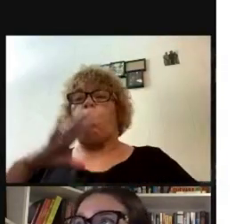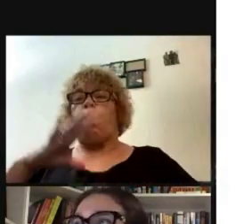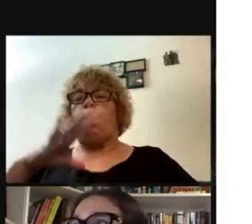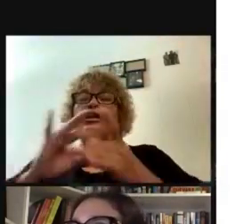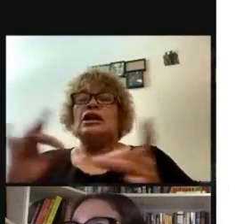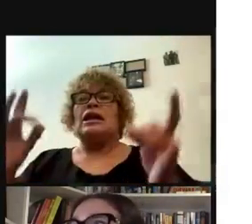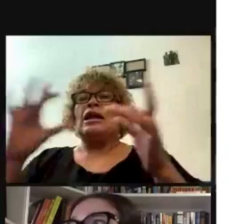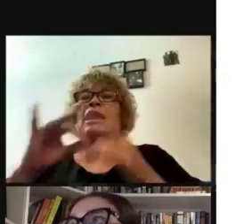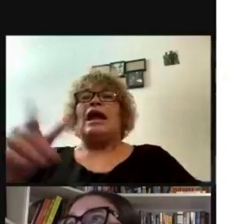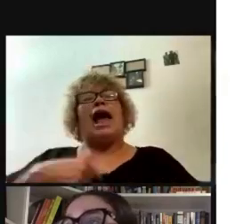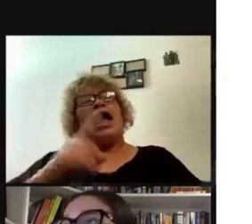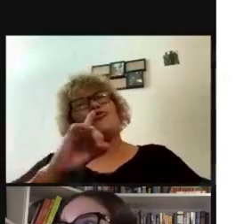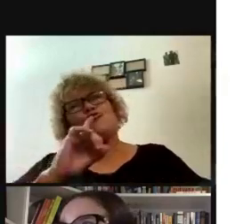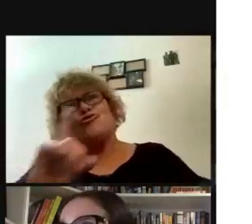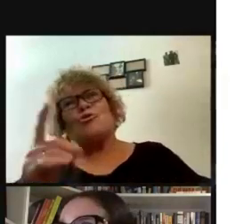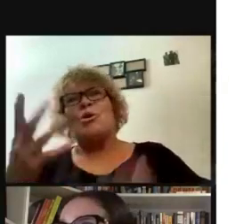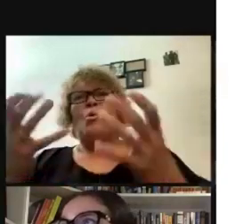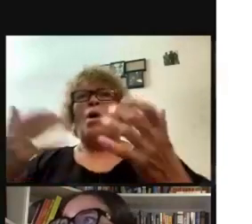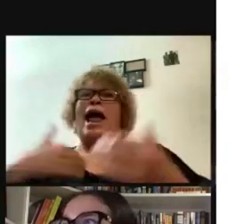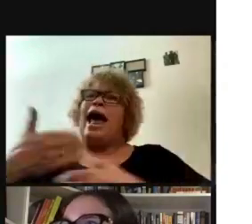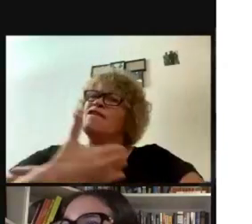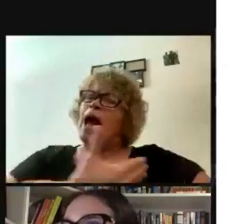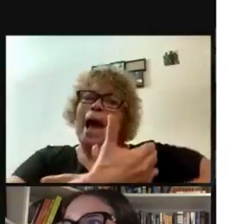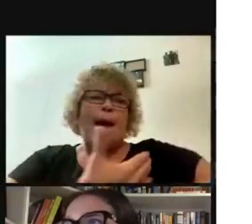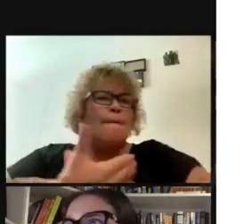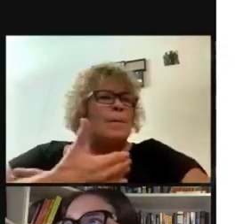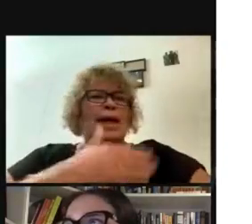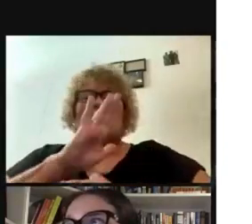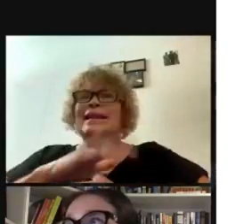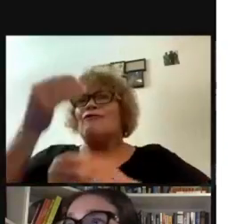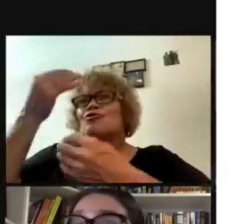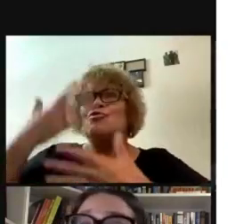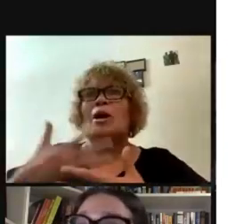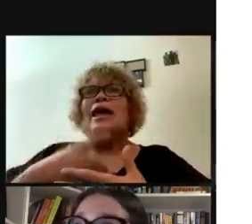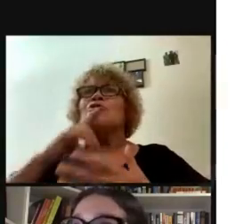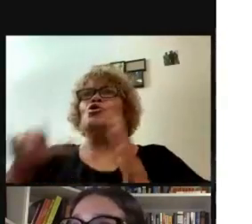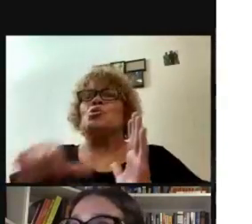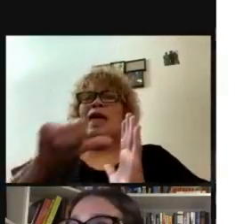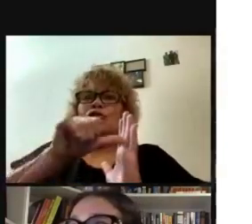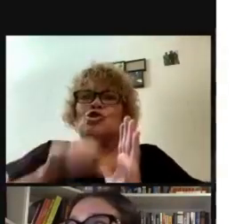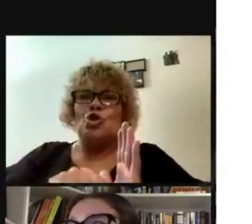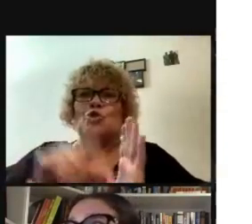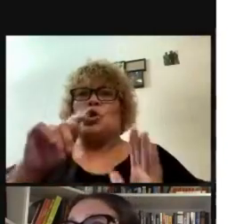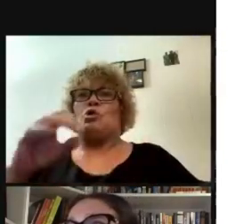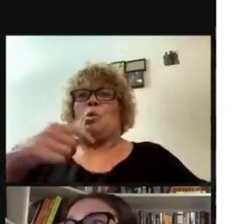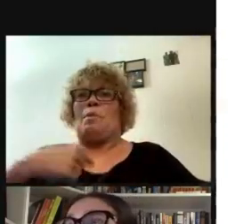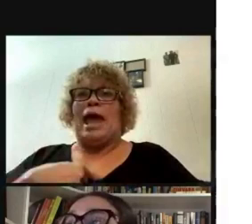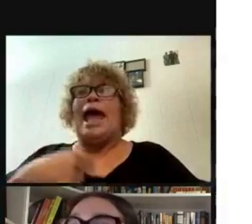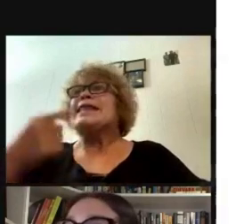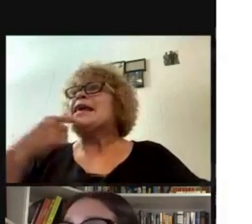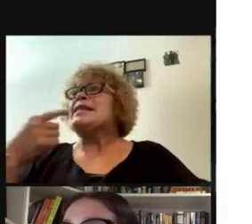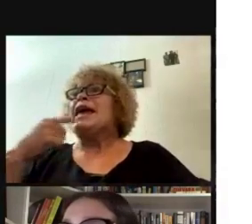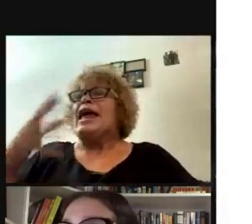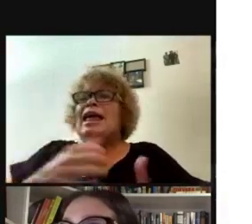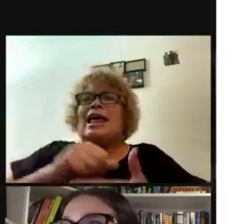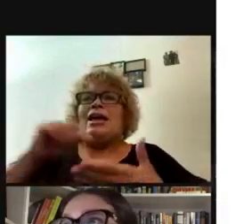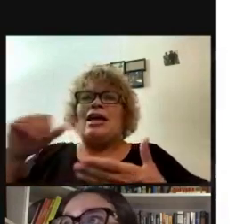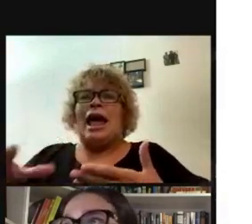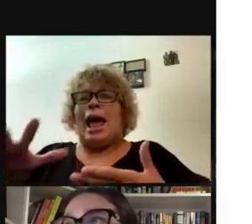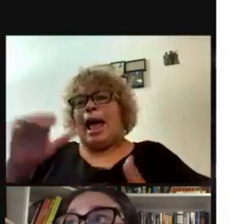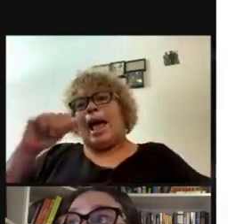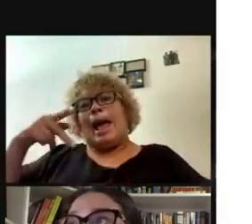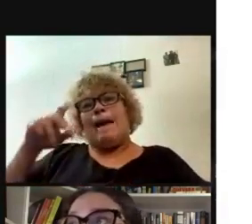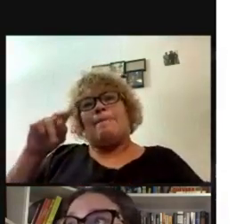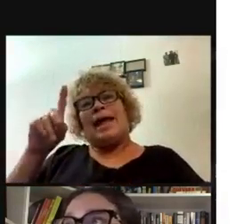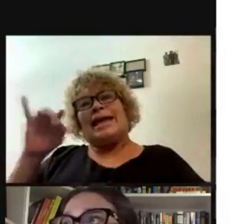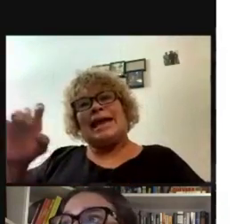gee, I sure would like to have a baby. They never told me that they were going to do that surgery to me. They said that they were going to remove my appendix, and then